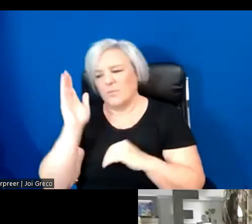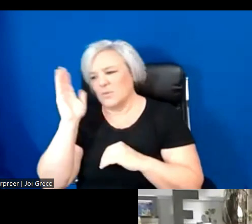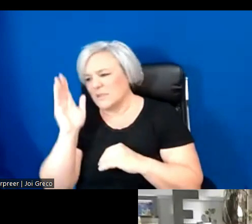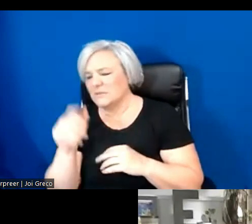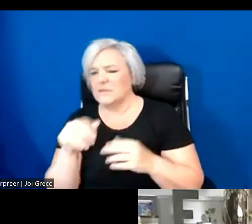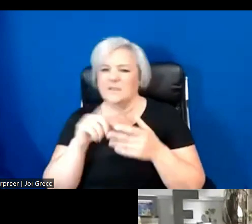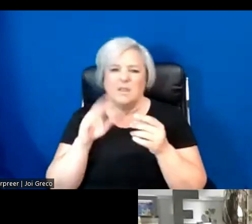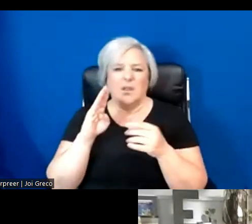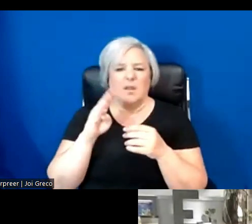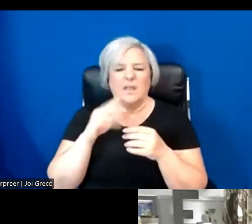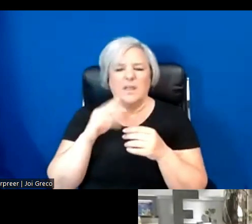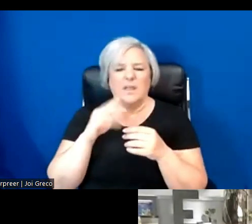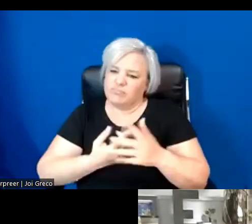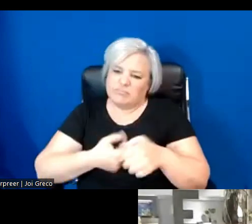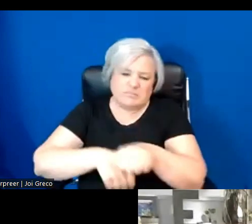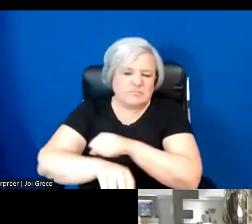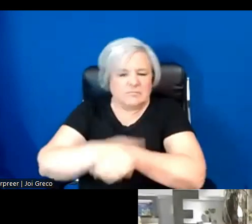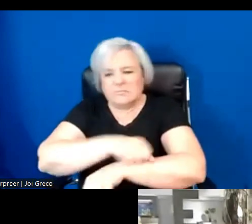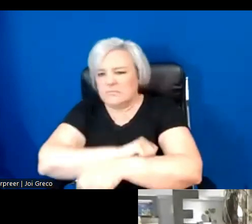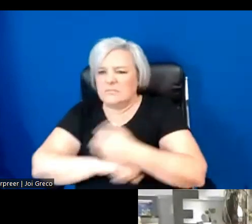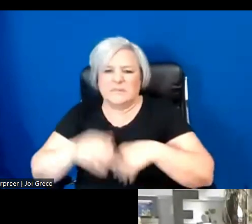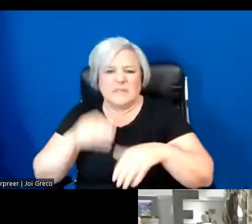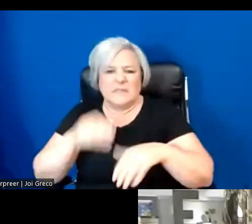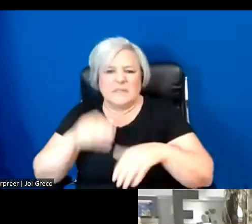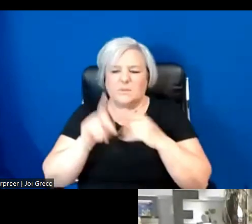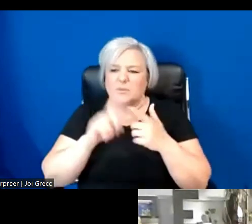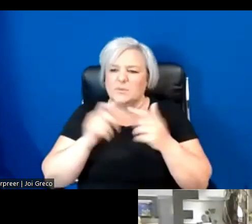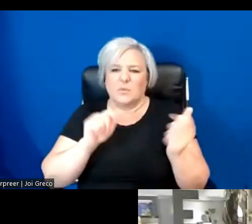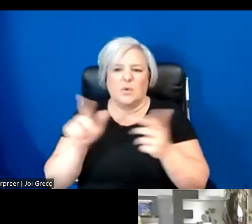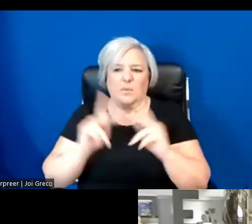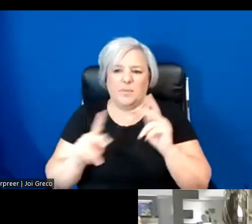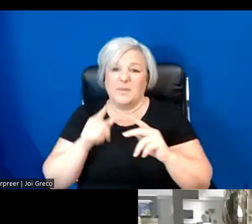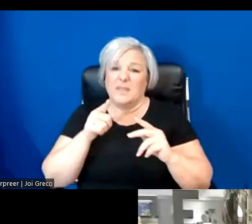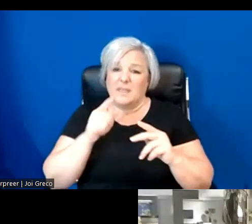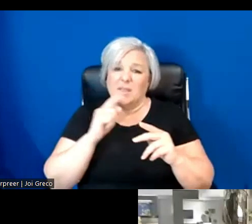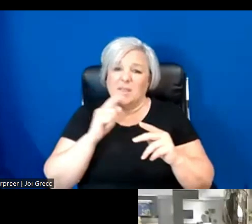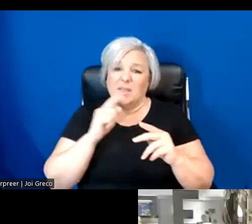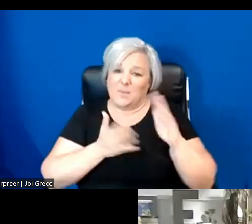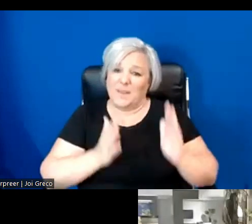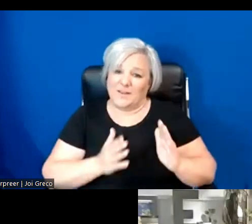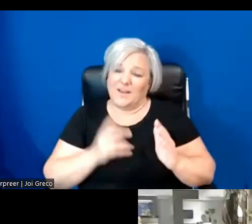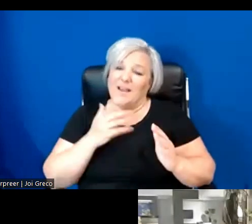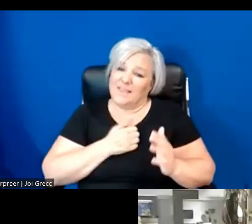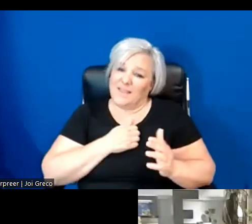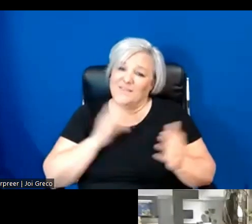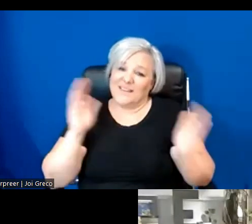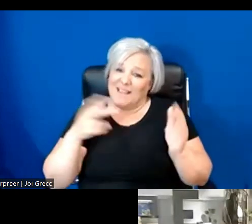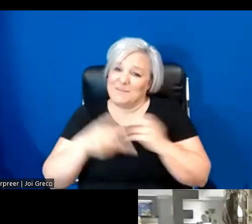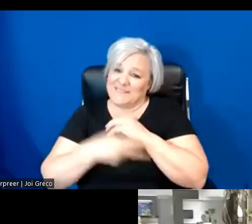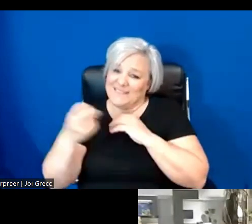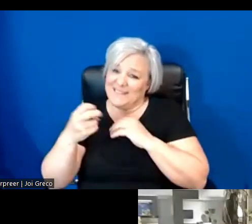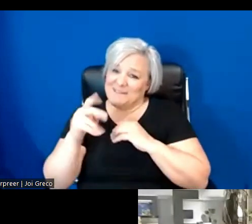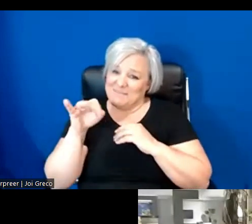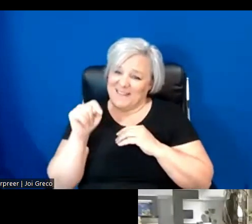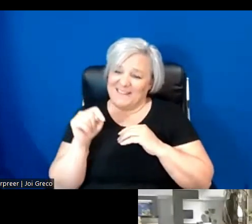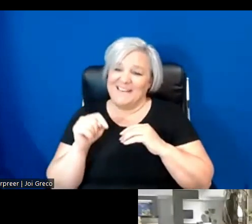he did the bootstrap work and going and making it accessible to people, and he was our baker. I love the analogy. I'm going to steal it, Pat, even